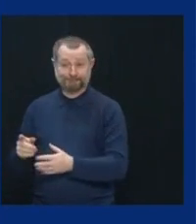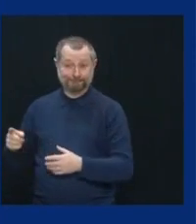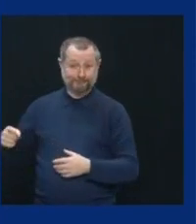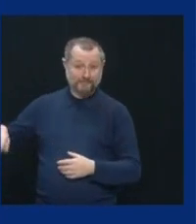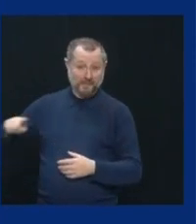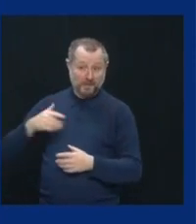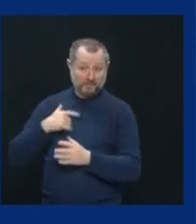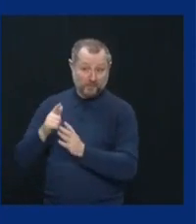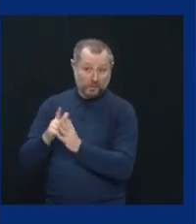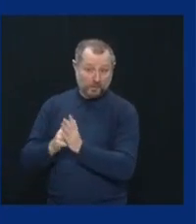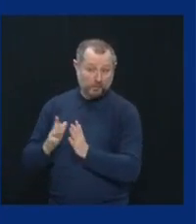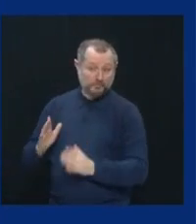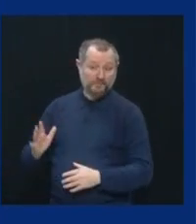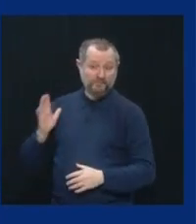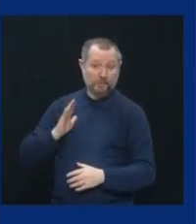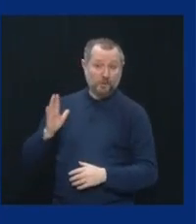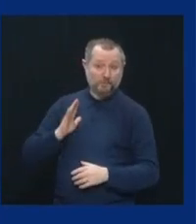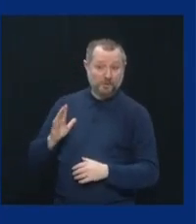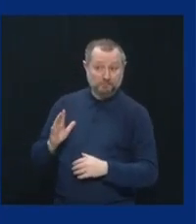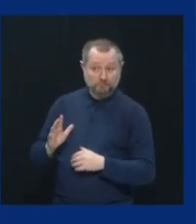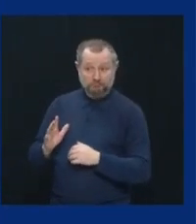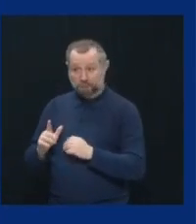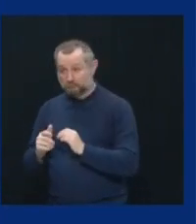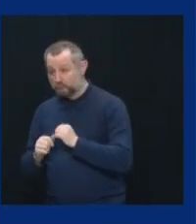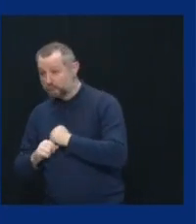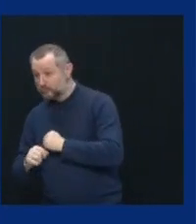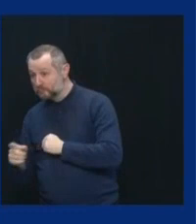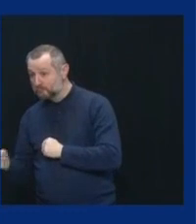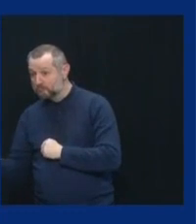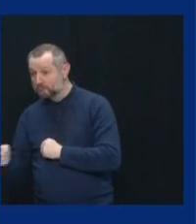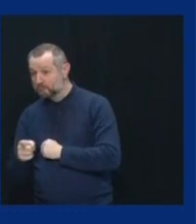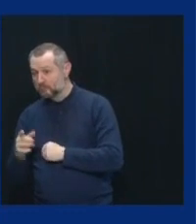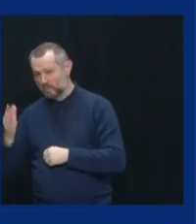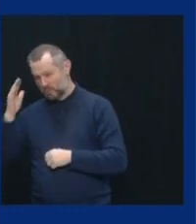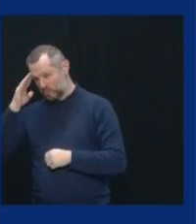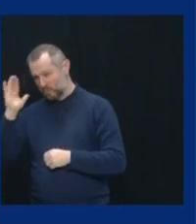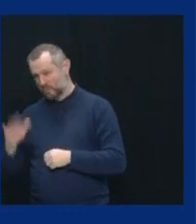former prosecutors who are in that room. They know it's illegal.